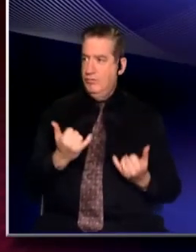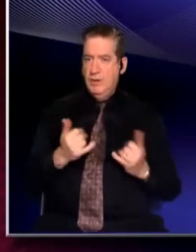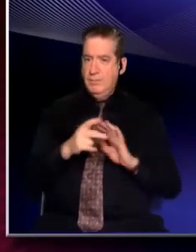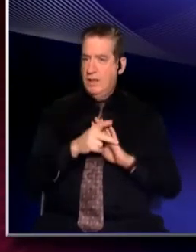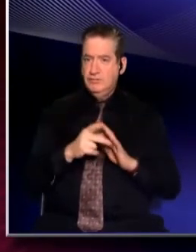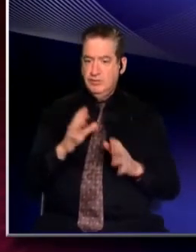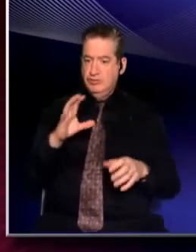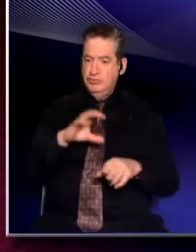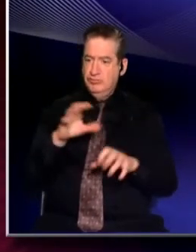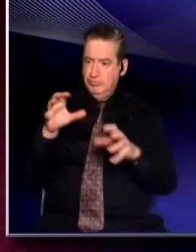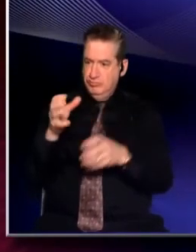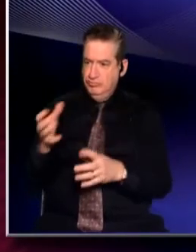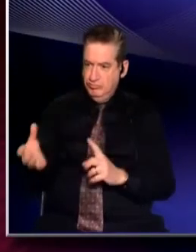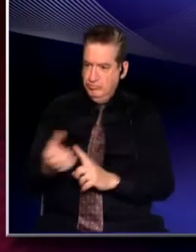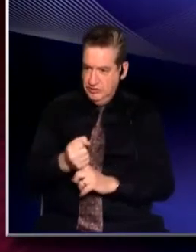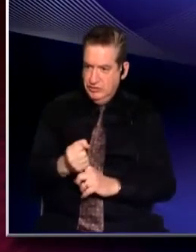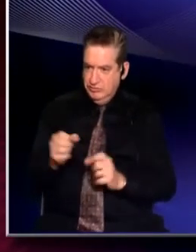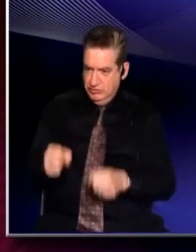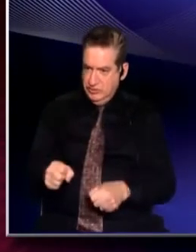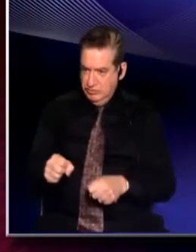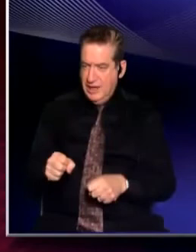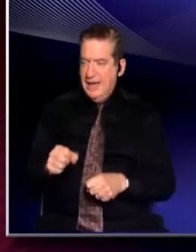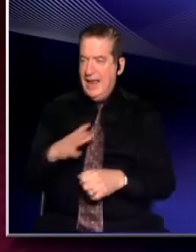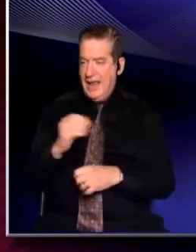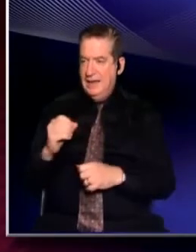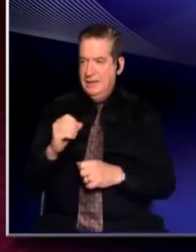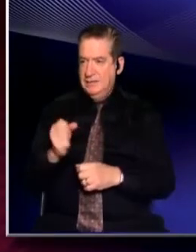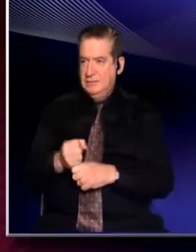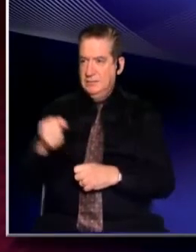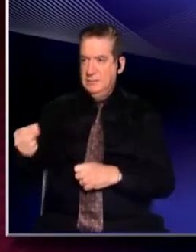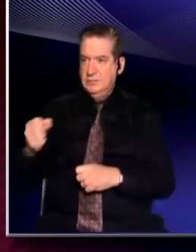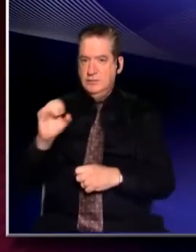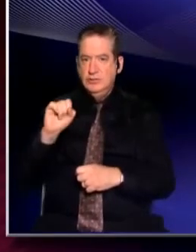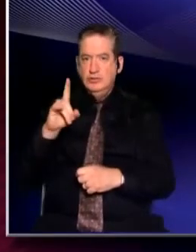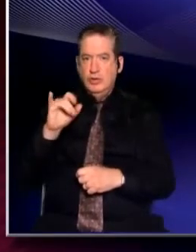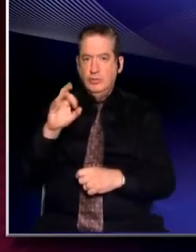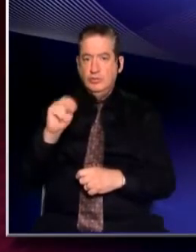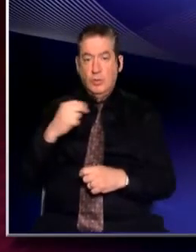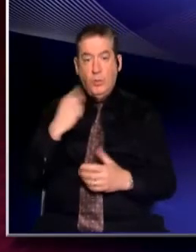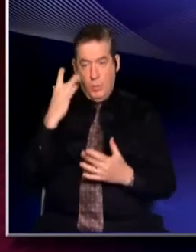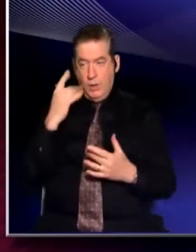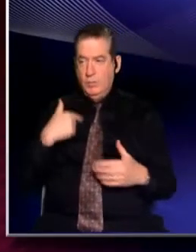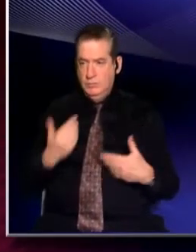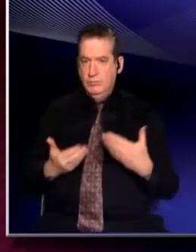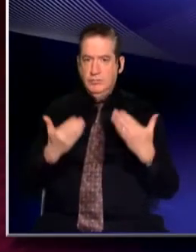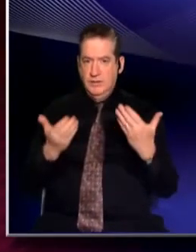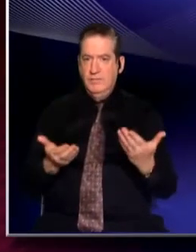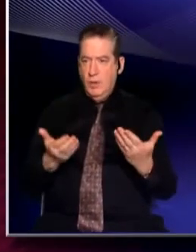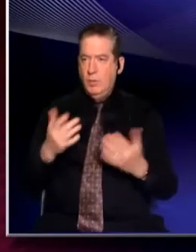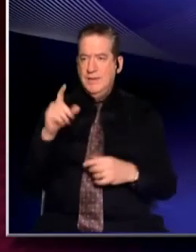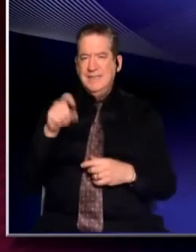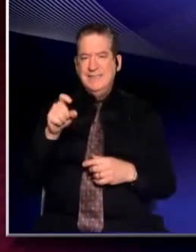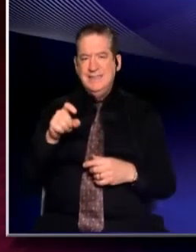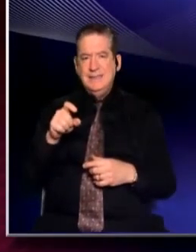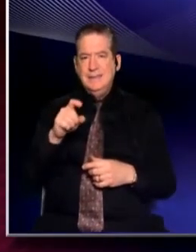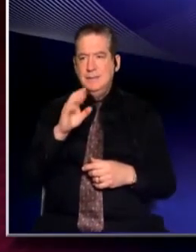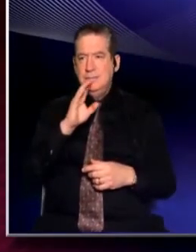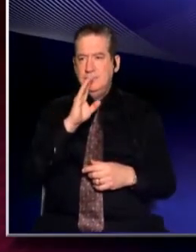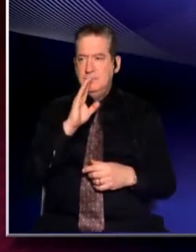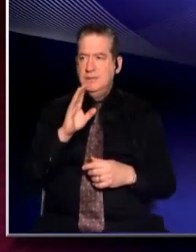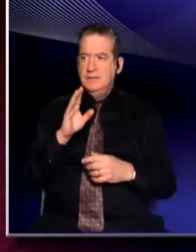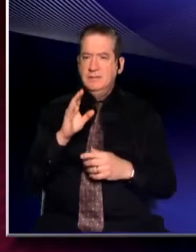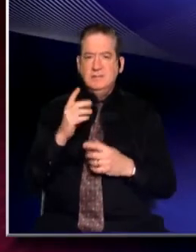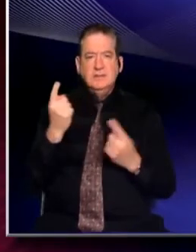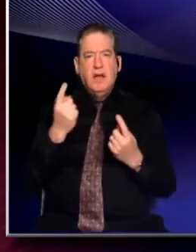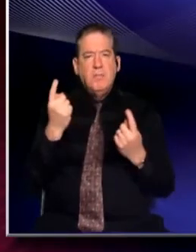seclusion. That is part of the reason why we are bringing this forward, because we think that there needs to be